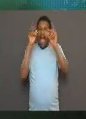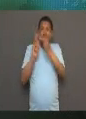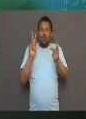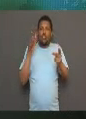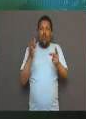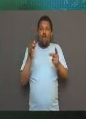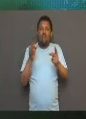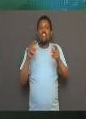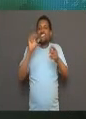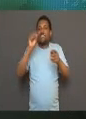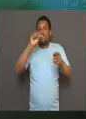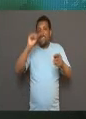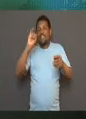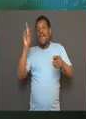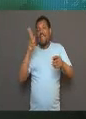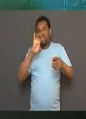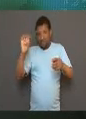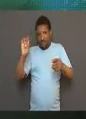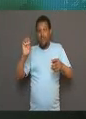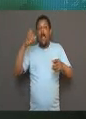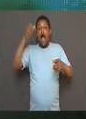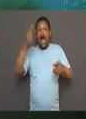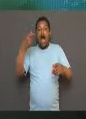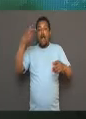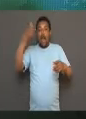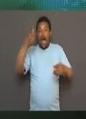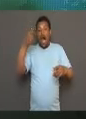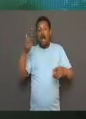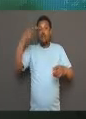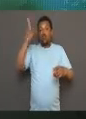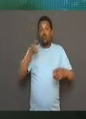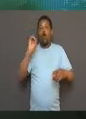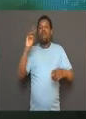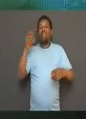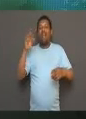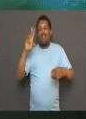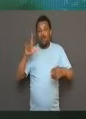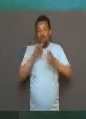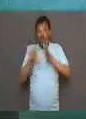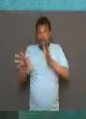azimuthal projections maintain accuracy of direction.